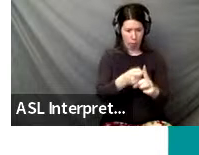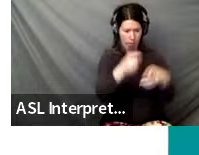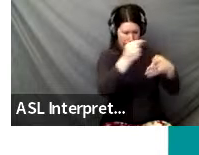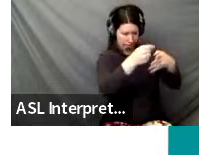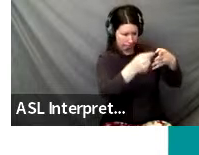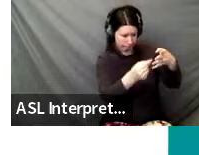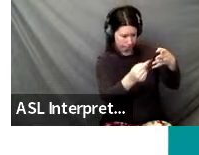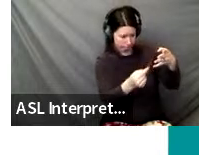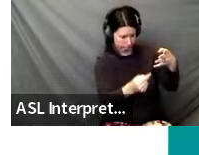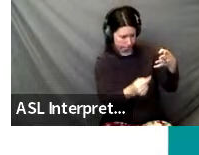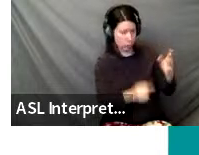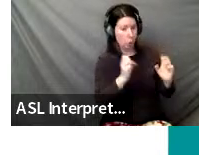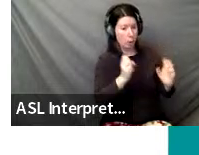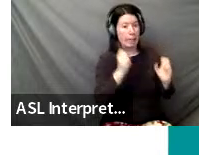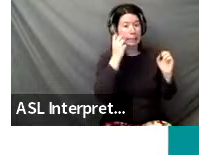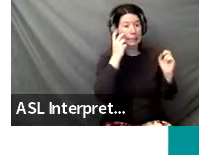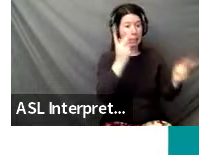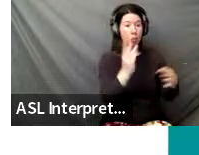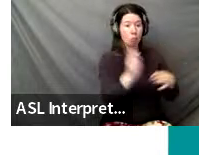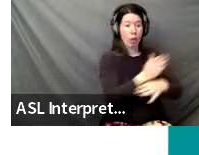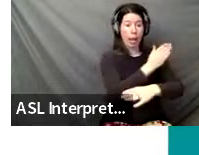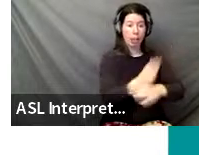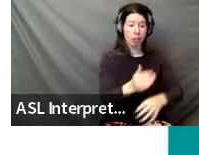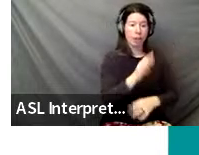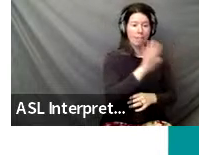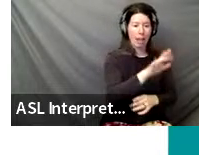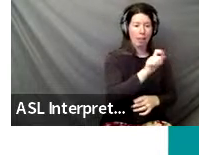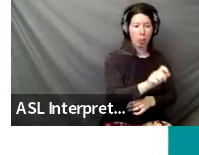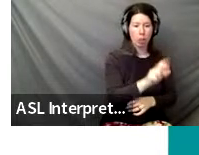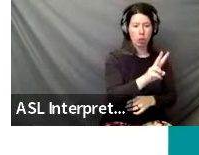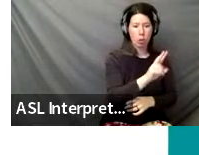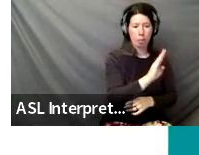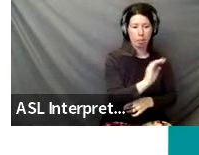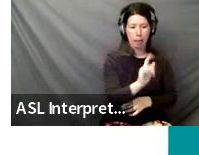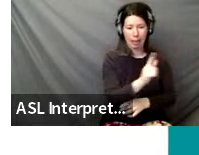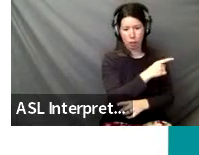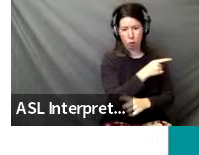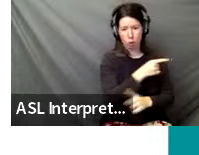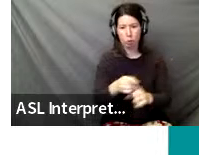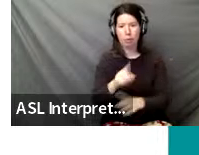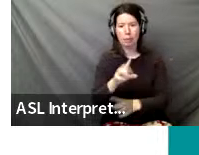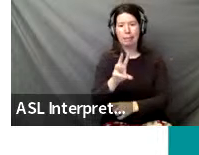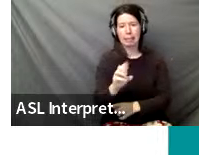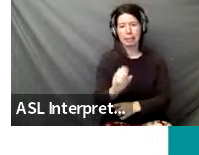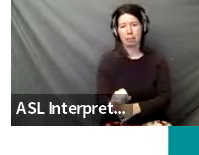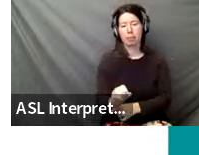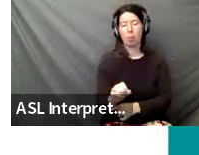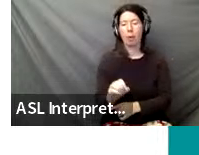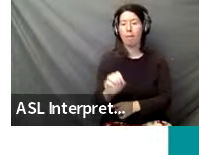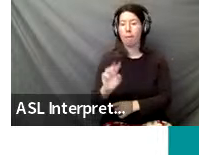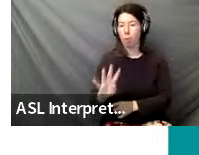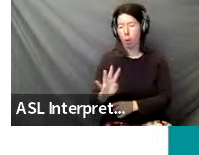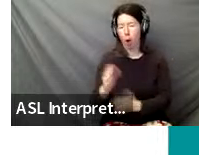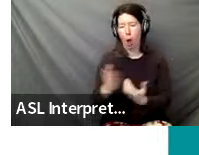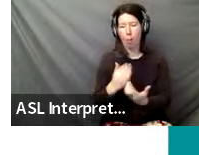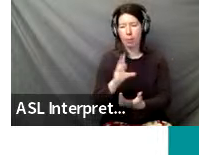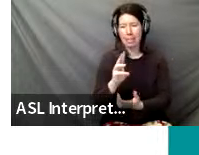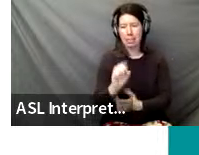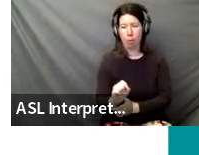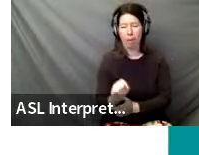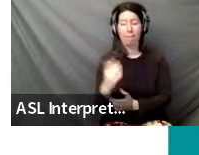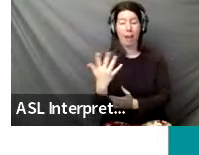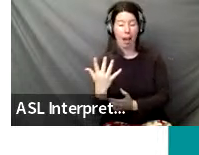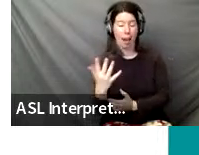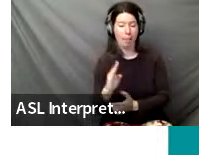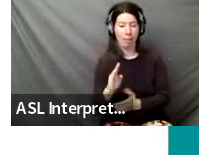can see with the range, there's somewhere between $5.2 billion and $6.4 billion, almost 6.5 that we think we can